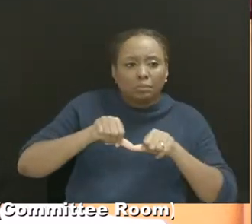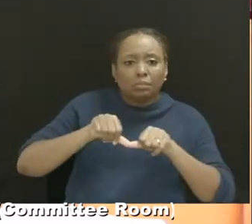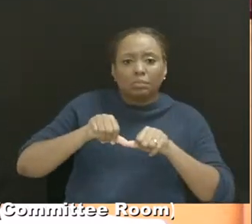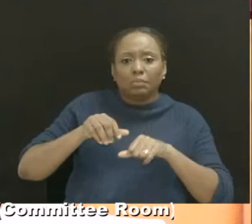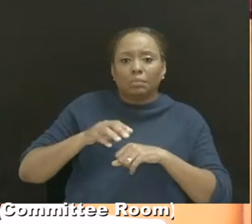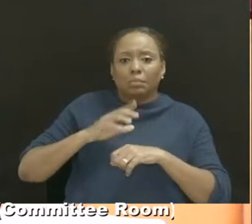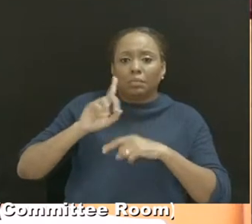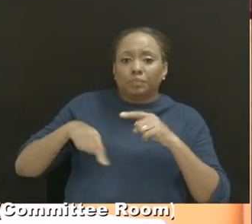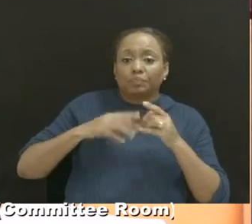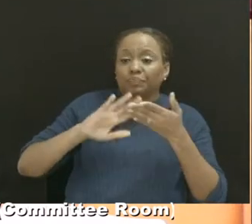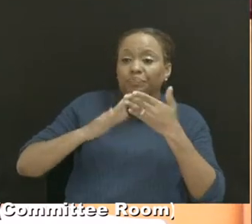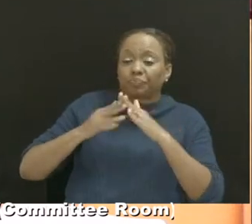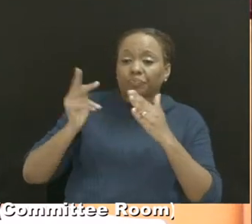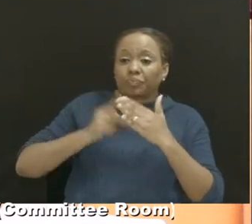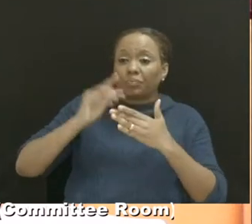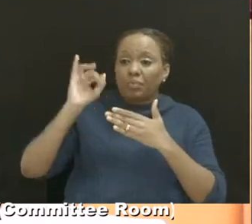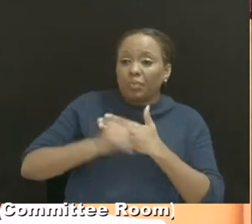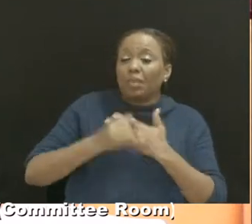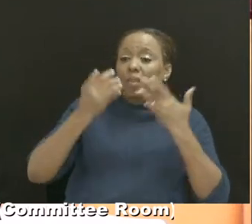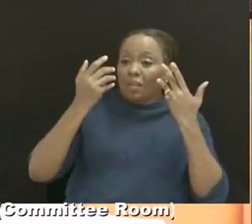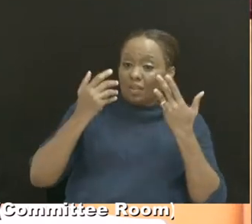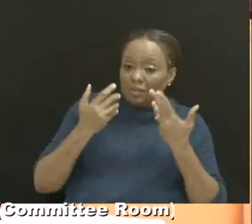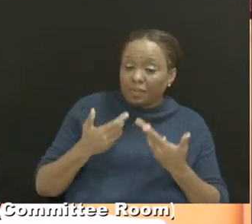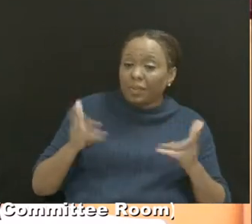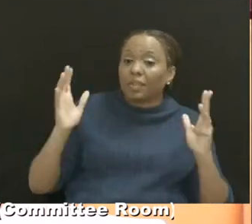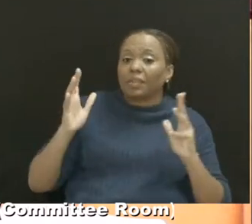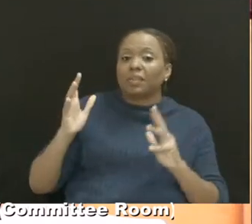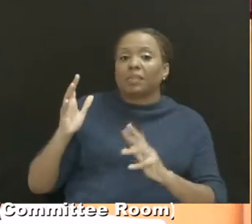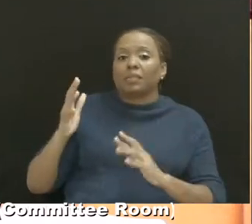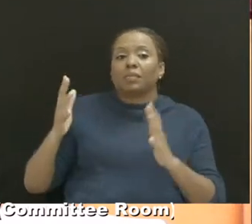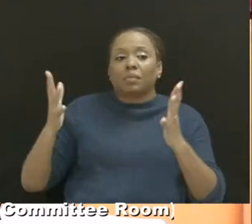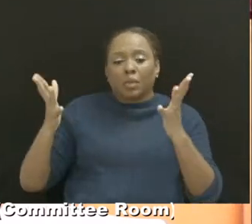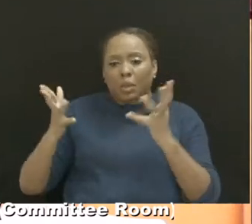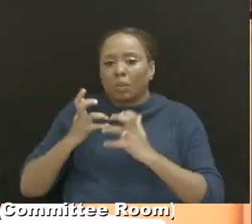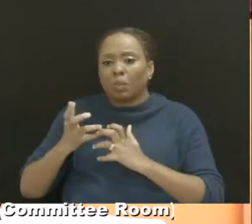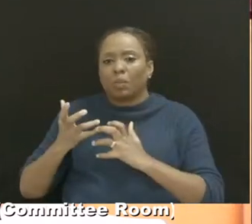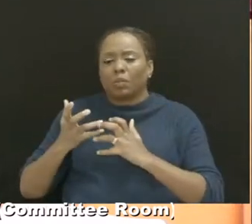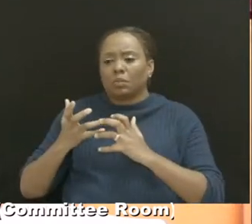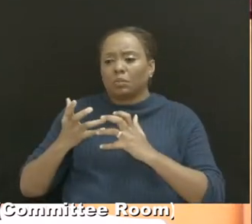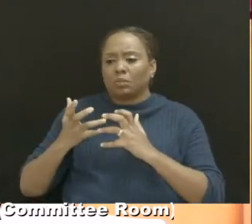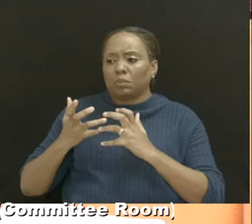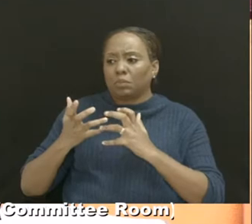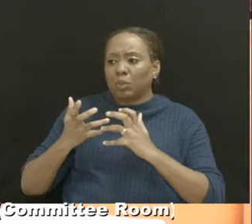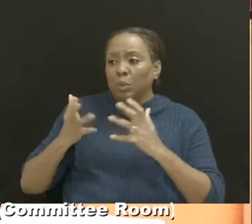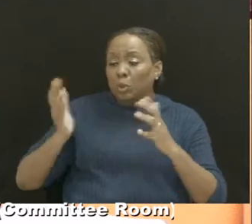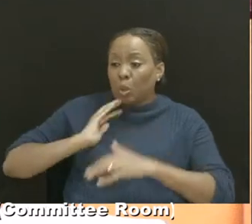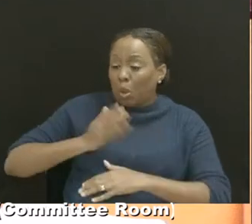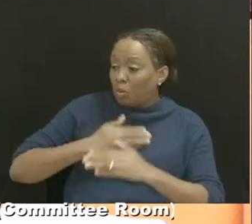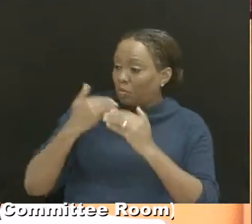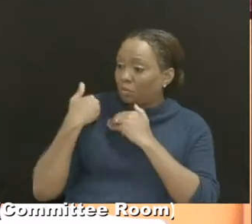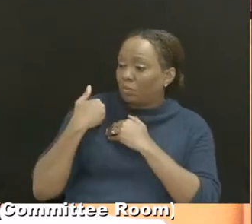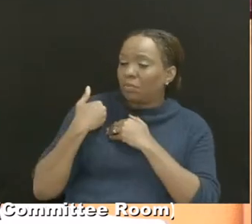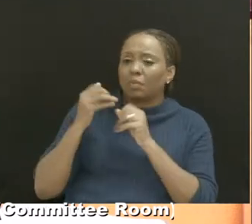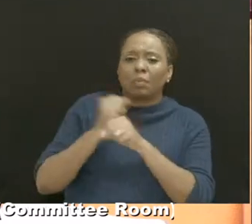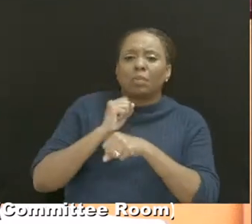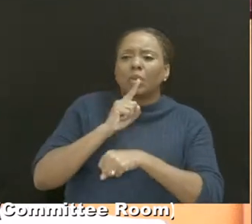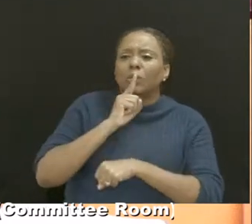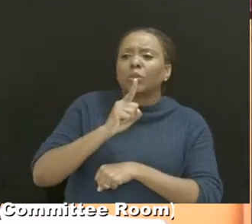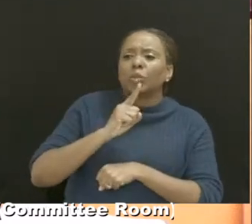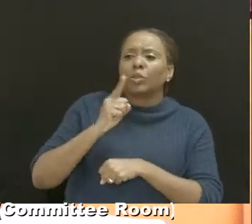Clean and Green project goes to the particular area, then we have, as part of our mandate, to bring aesthetics not only